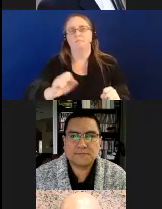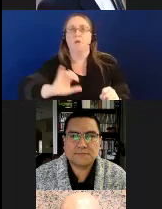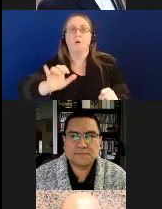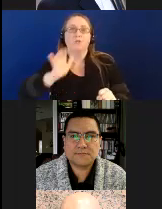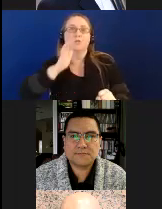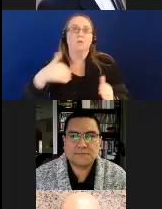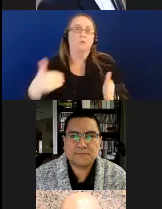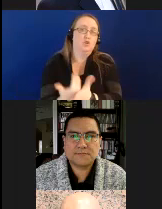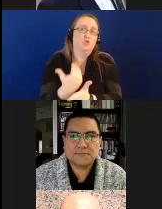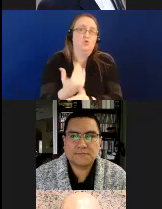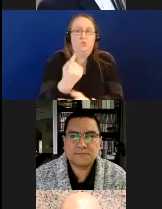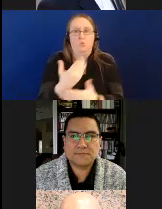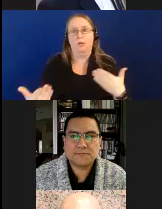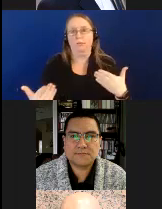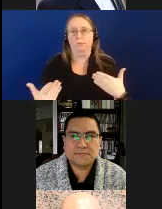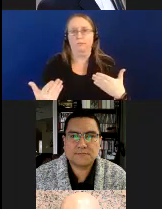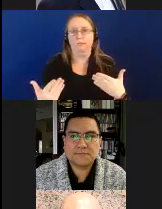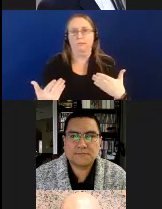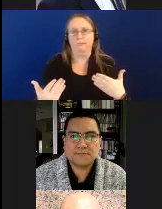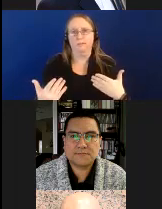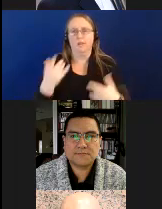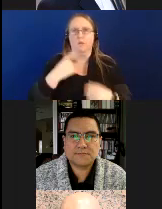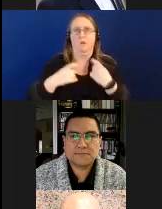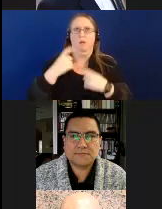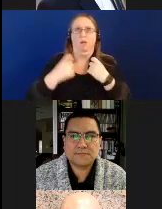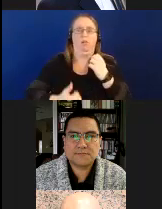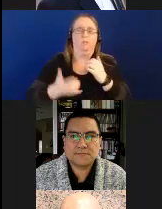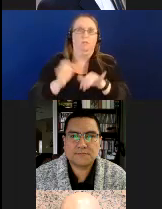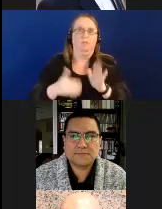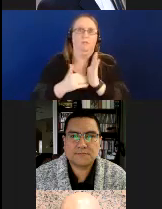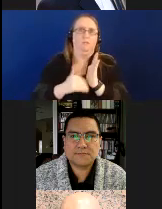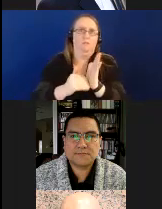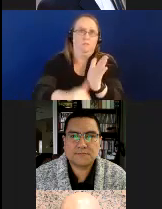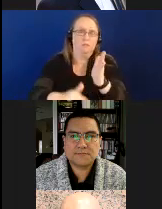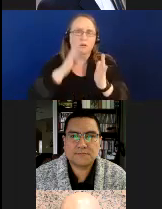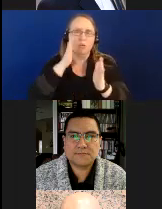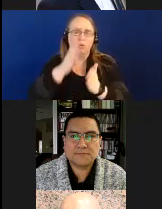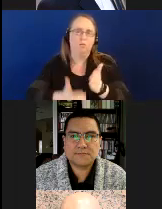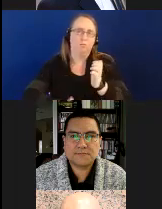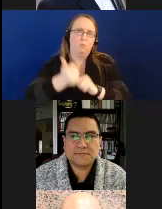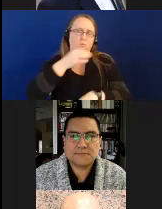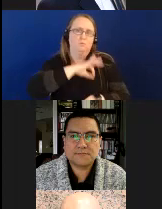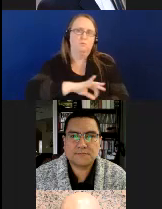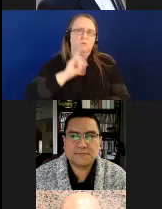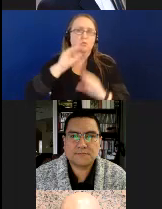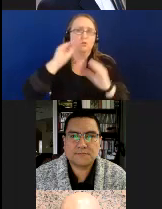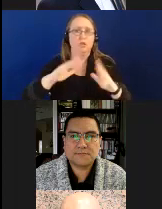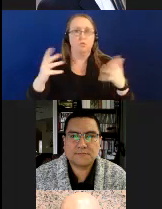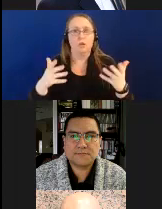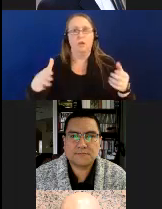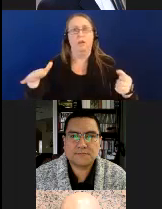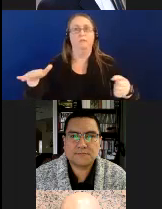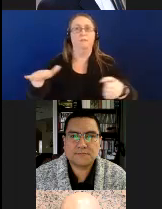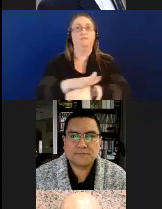new, one of the things I think we've gotten questions about the most often, and we've heard will be the most helpful for teachers, is having a full-length